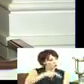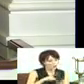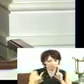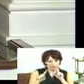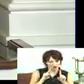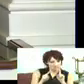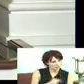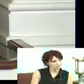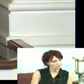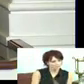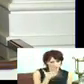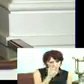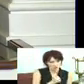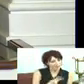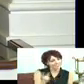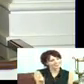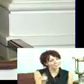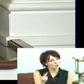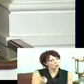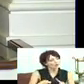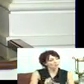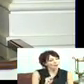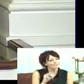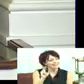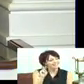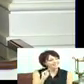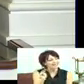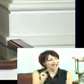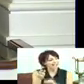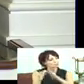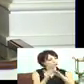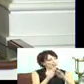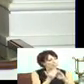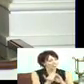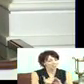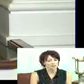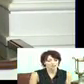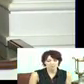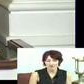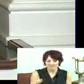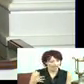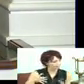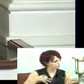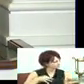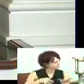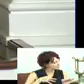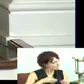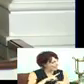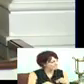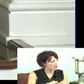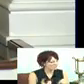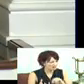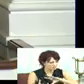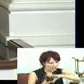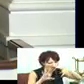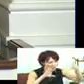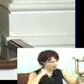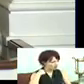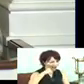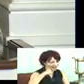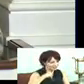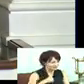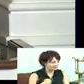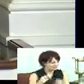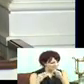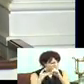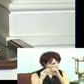out, those two young men were from Nazareth. And then they proceeded to tell us about the riot that day. And what